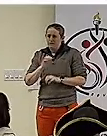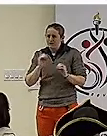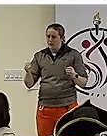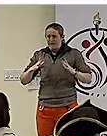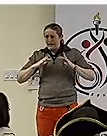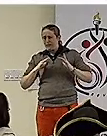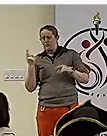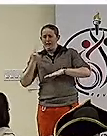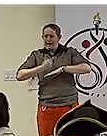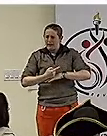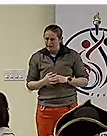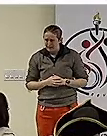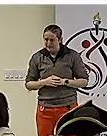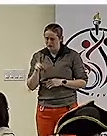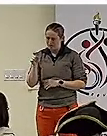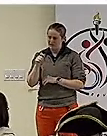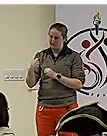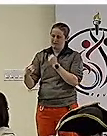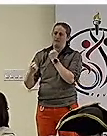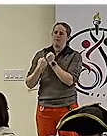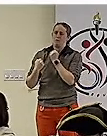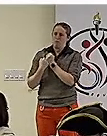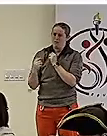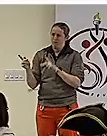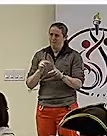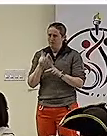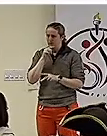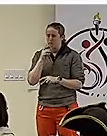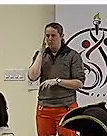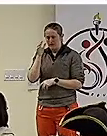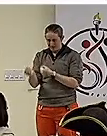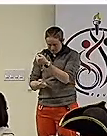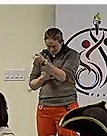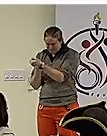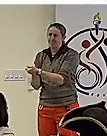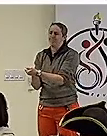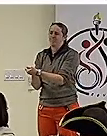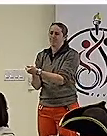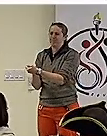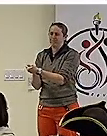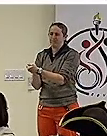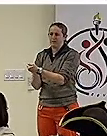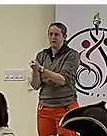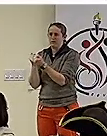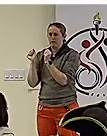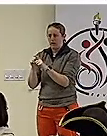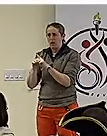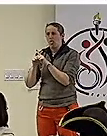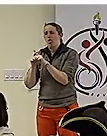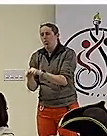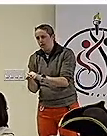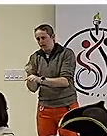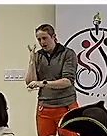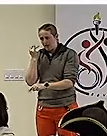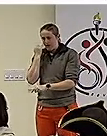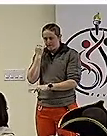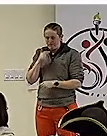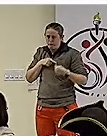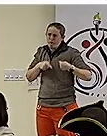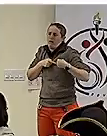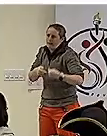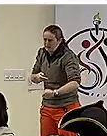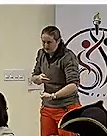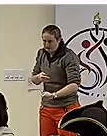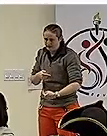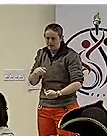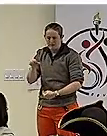people that are there for you, people that will stand in your corner, someone that will be there that you can lean on when you're having a hard day or other people just